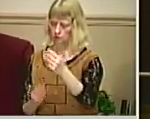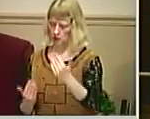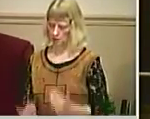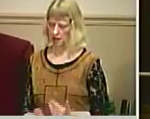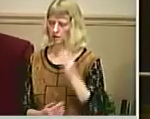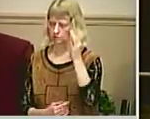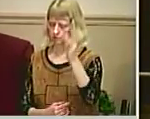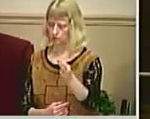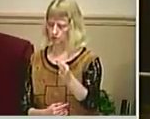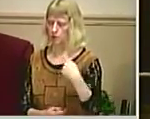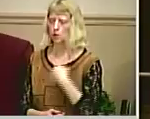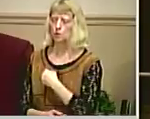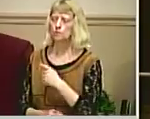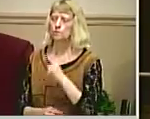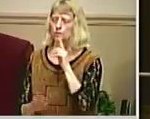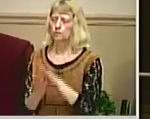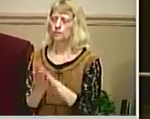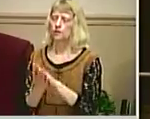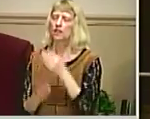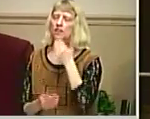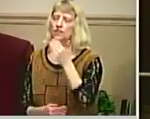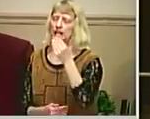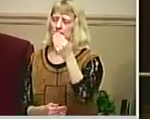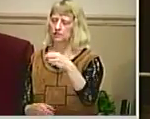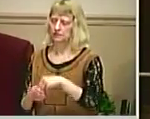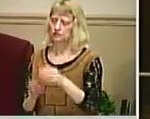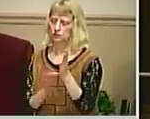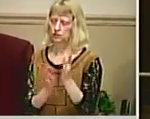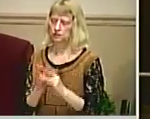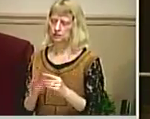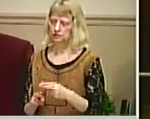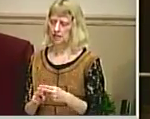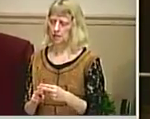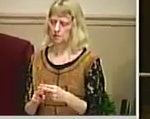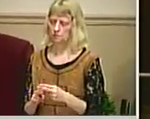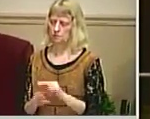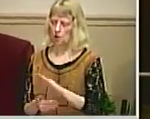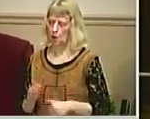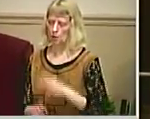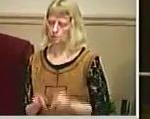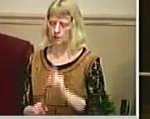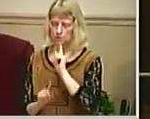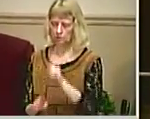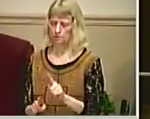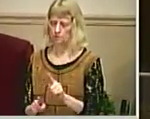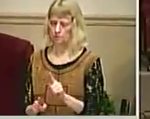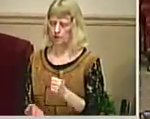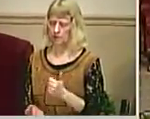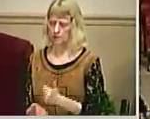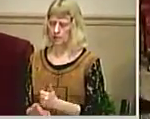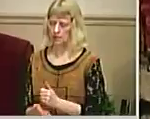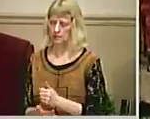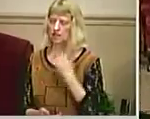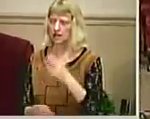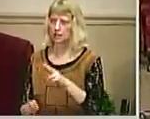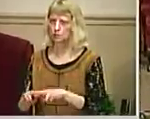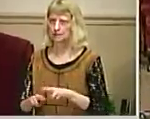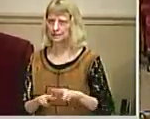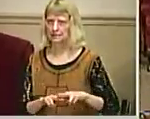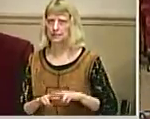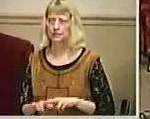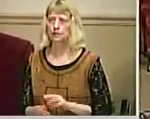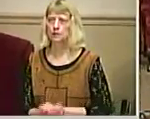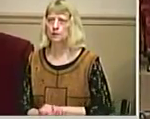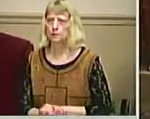on. And we'll give you the praise and the thanksgiving for it in Jesus' name. And all of God's children said, amen. Thank you. You may be